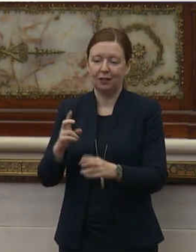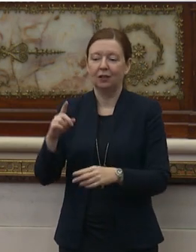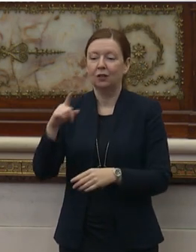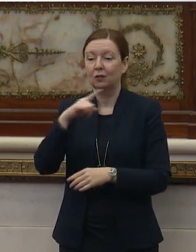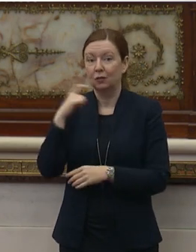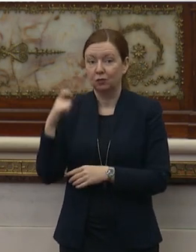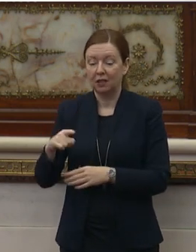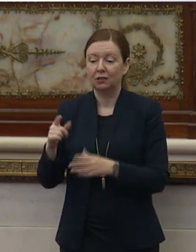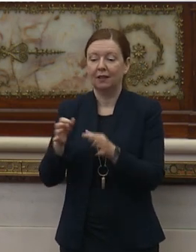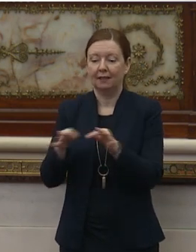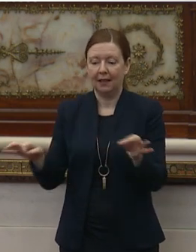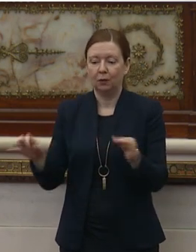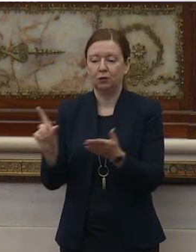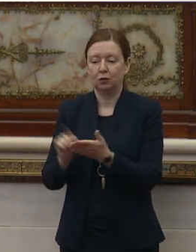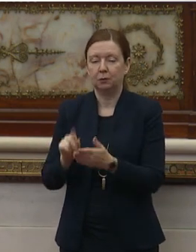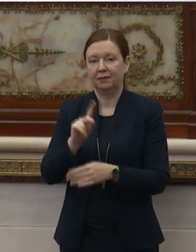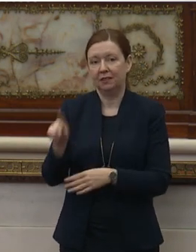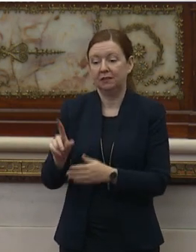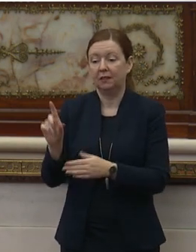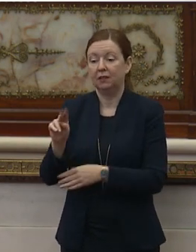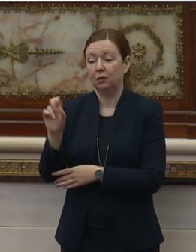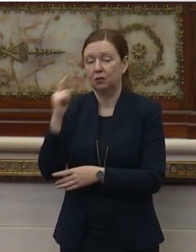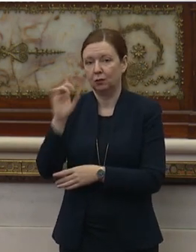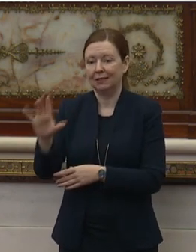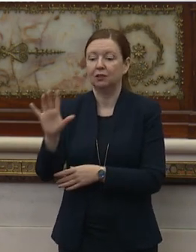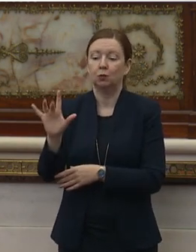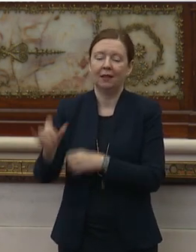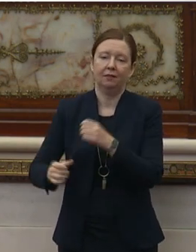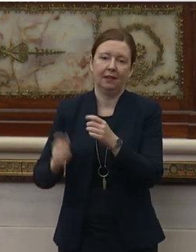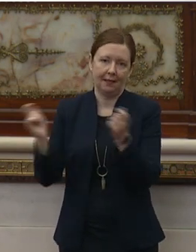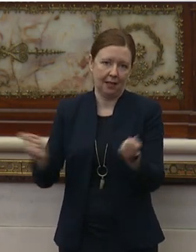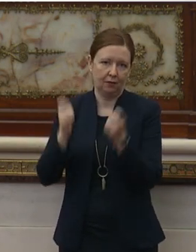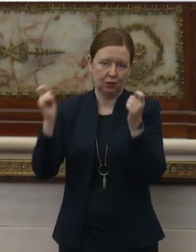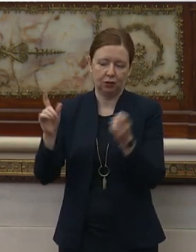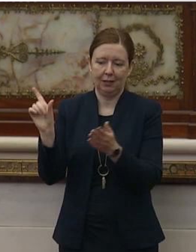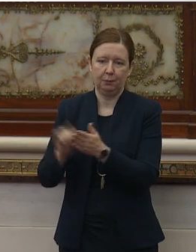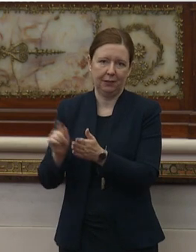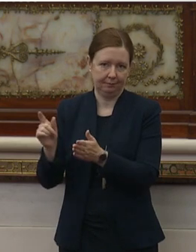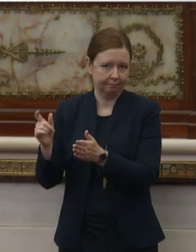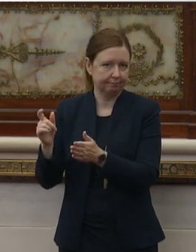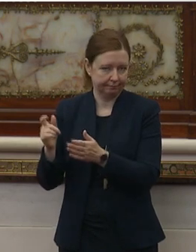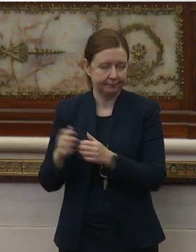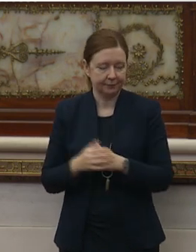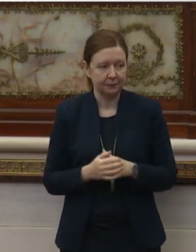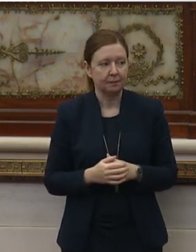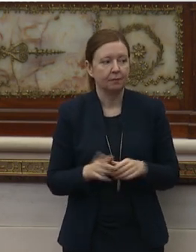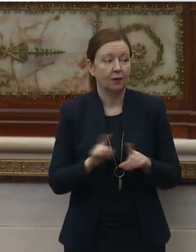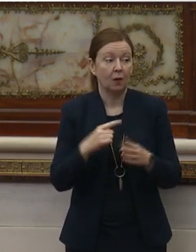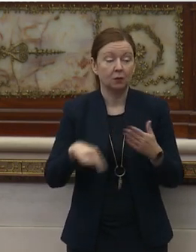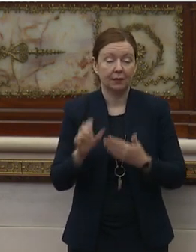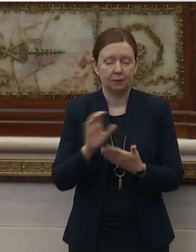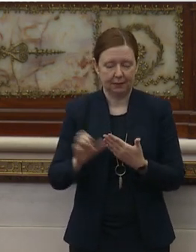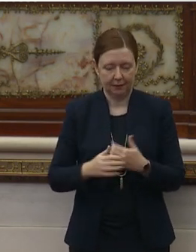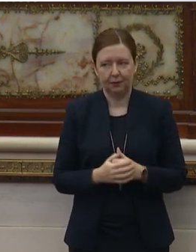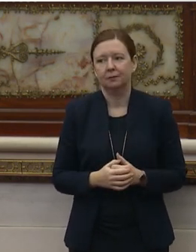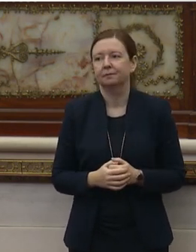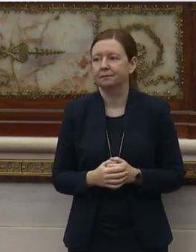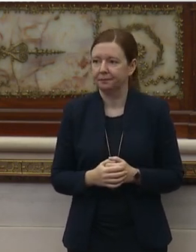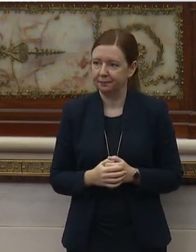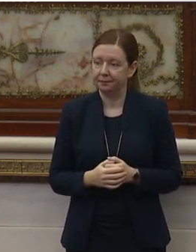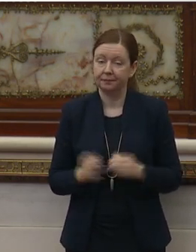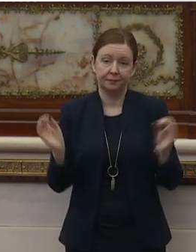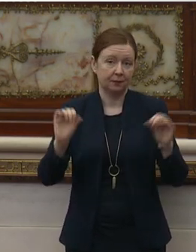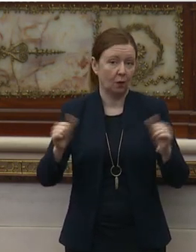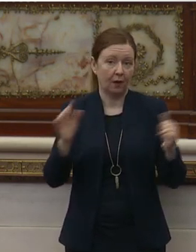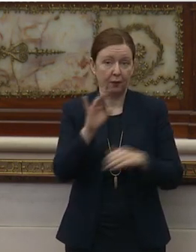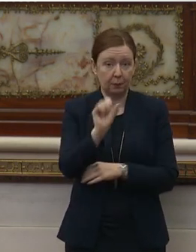language newspaper, Philadelphia News, on the occasion of its 25th anniversary in print media. Also next week's calendar. There are no